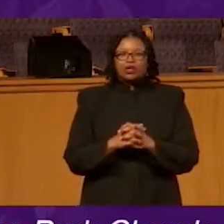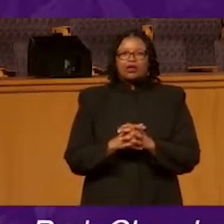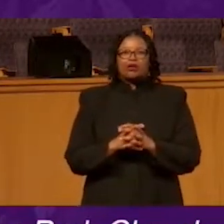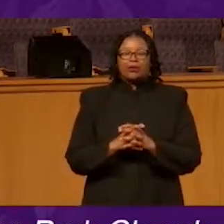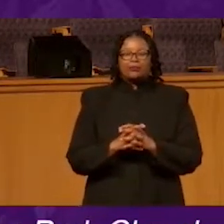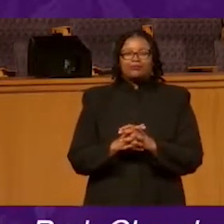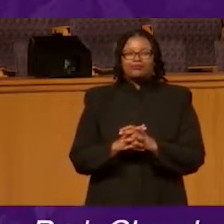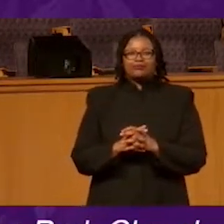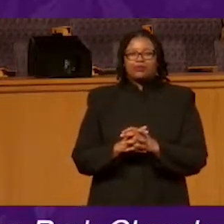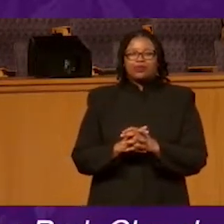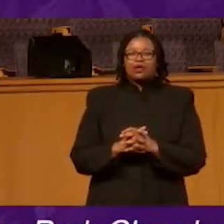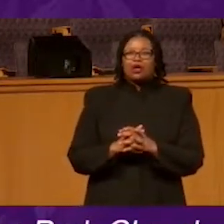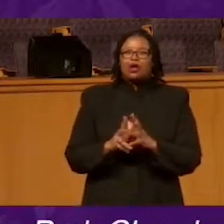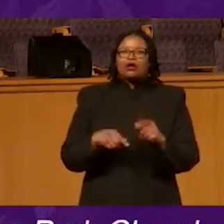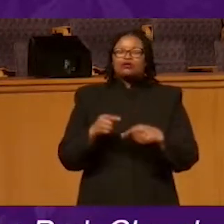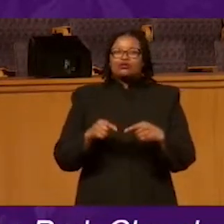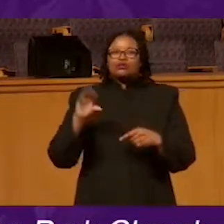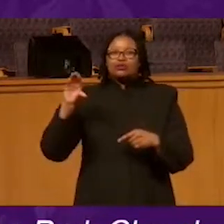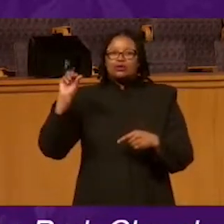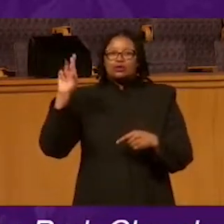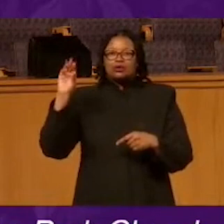No. Okay. Go to